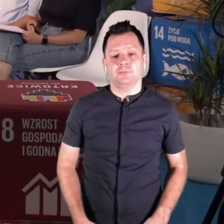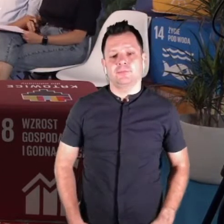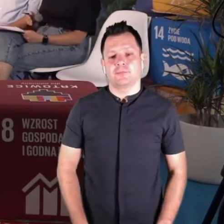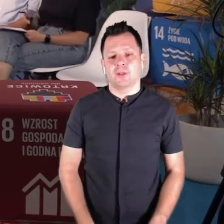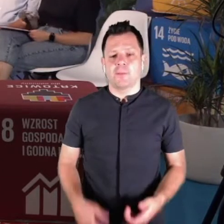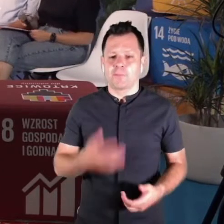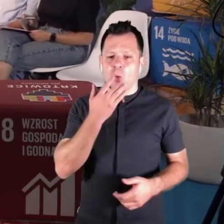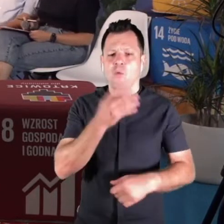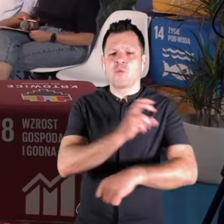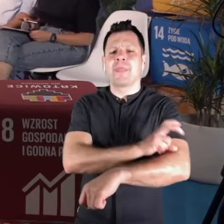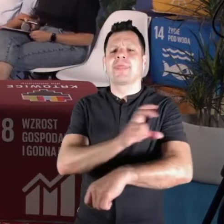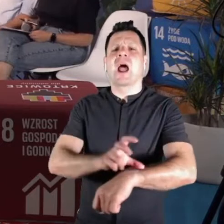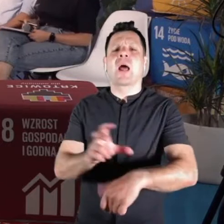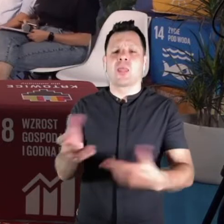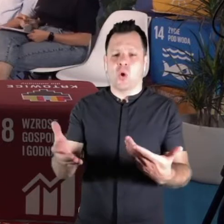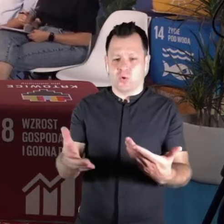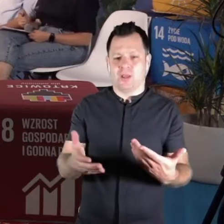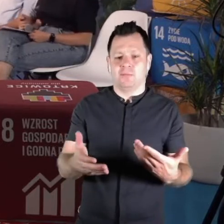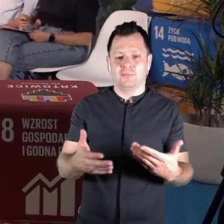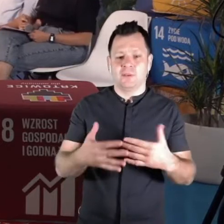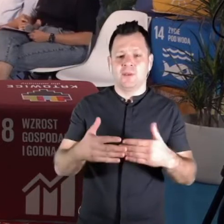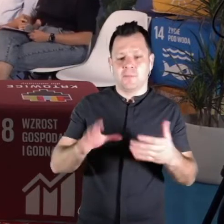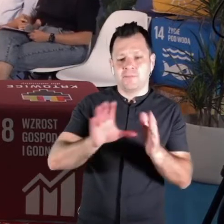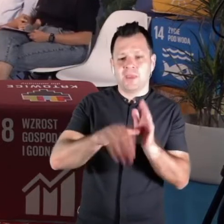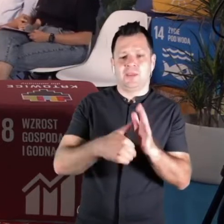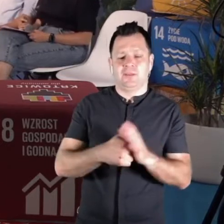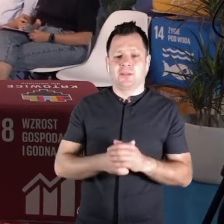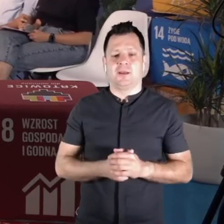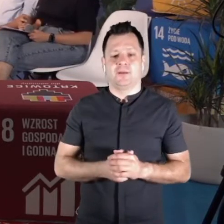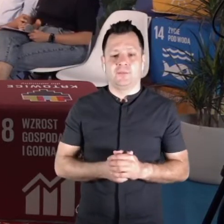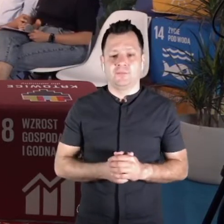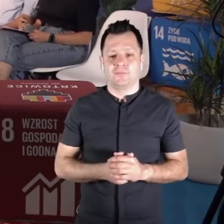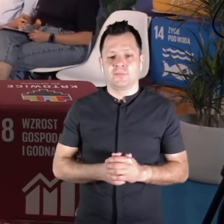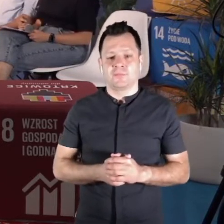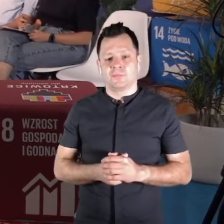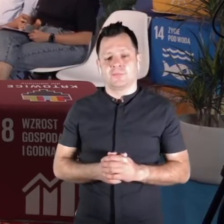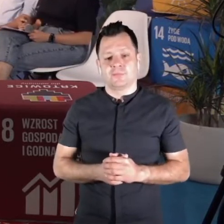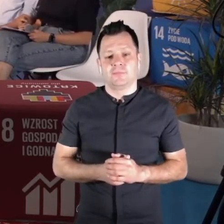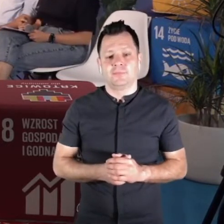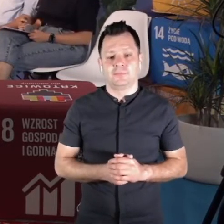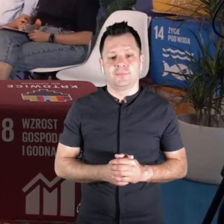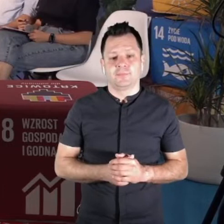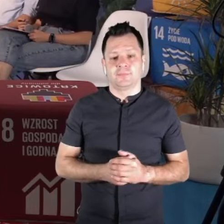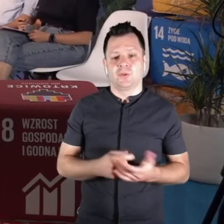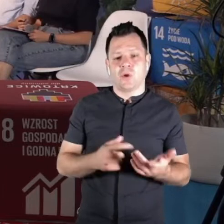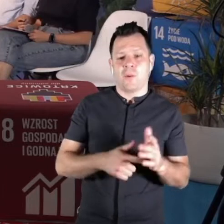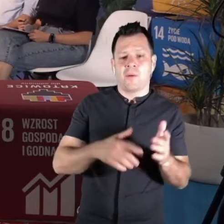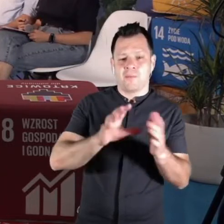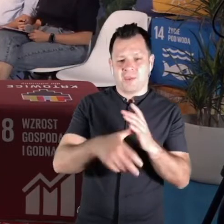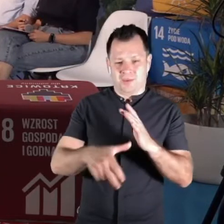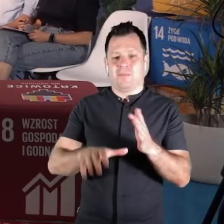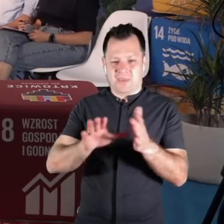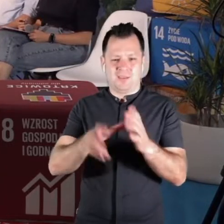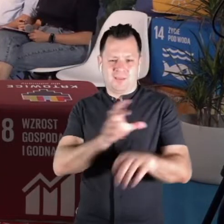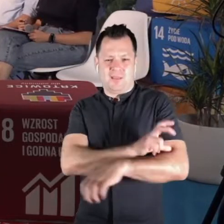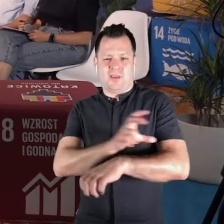urban services. So the civic element is the main goal and the main part of this way, and this